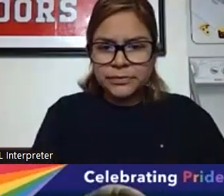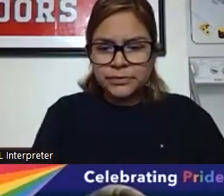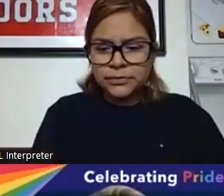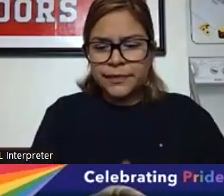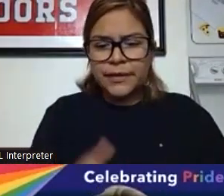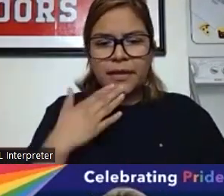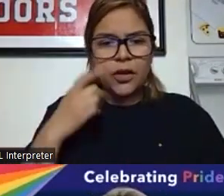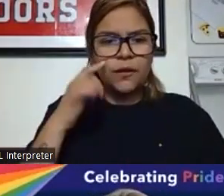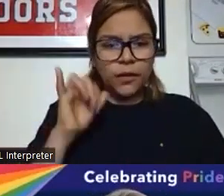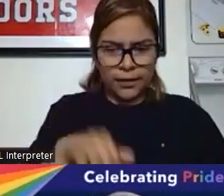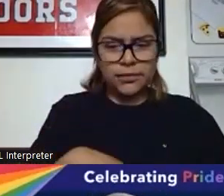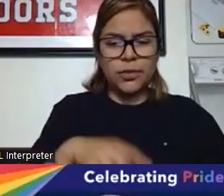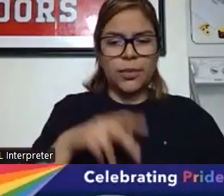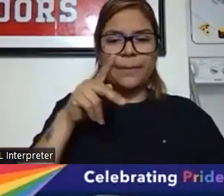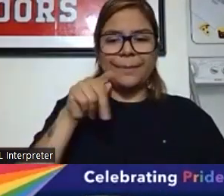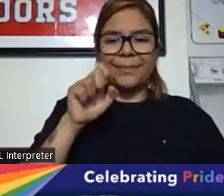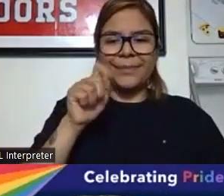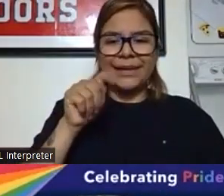Thank you. So Peter.